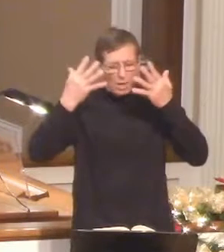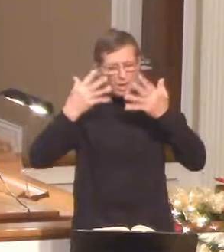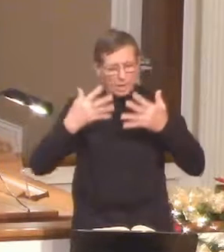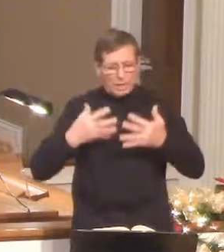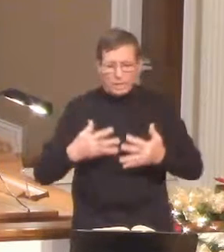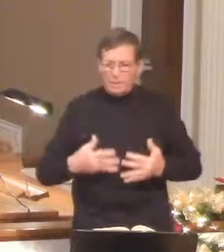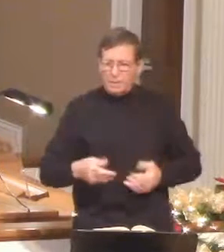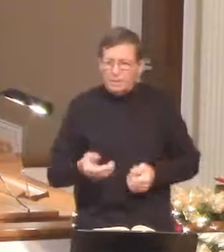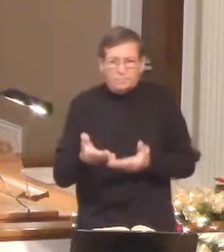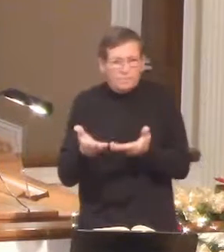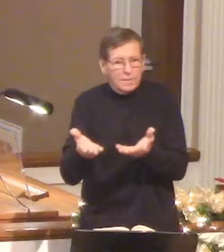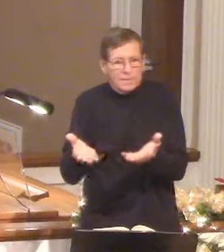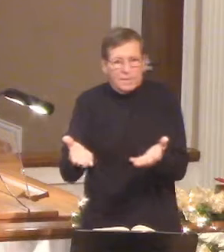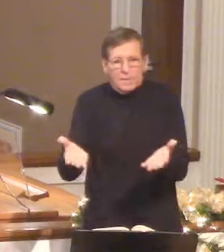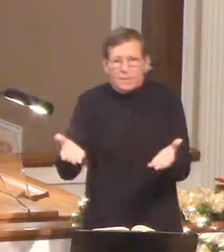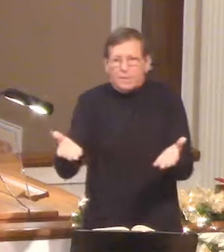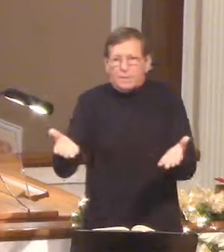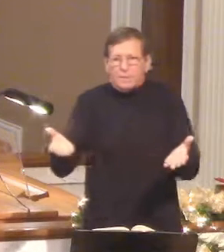makes.